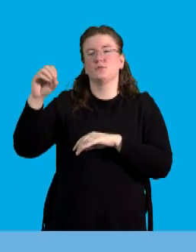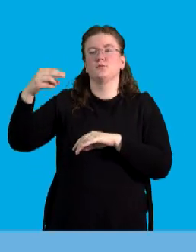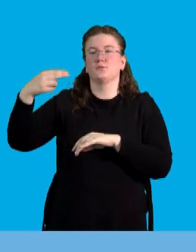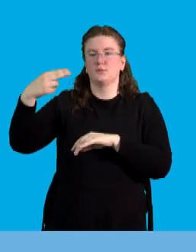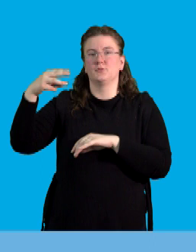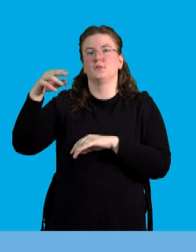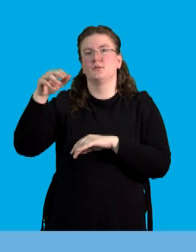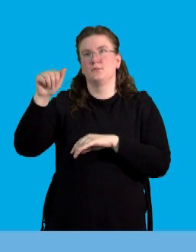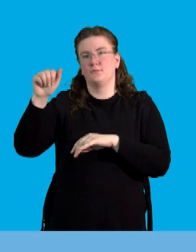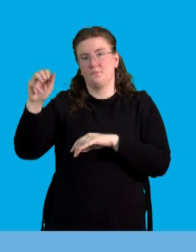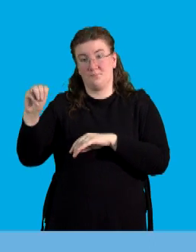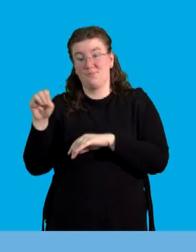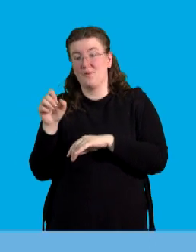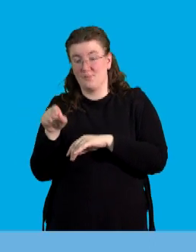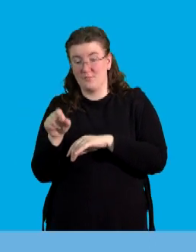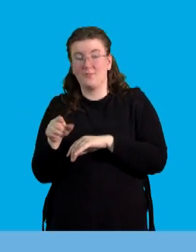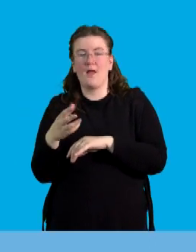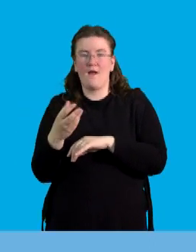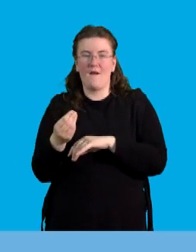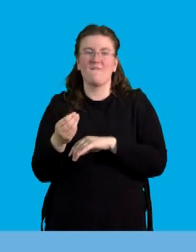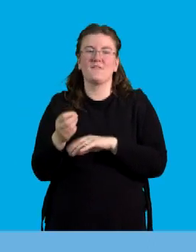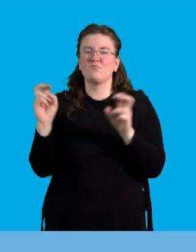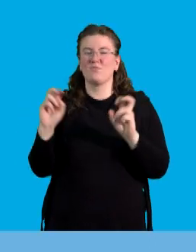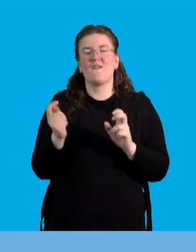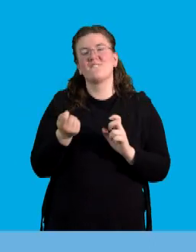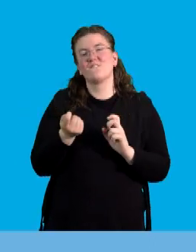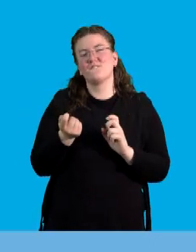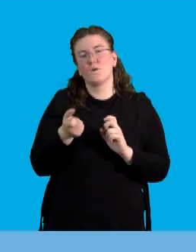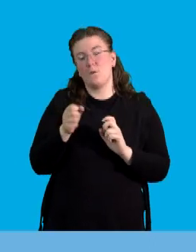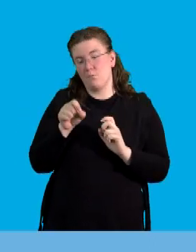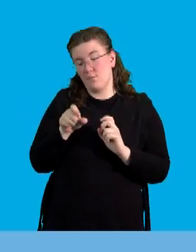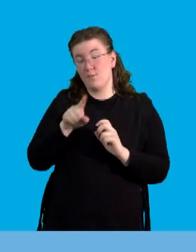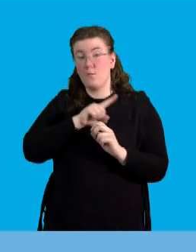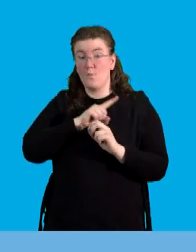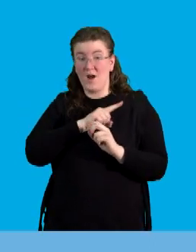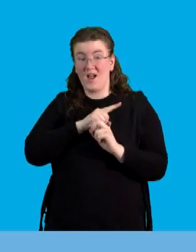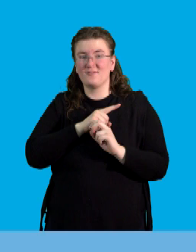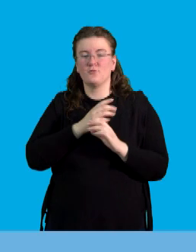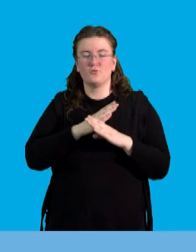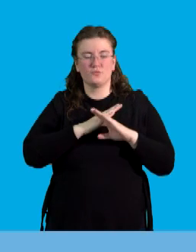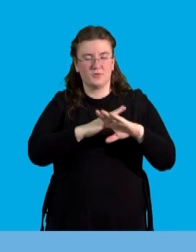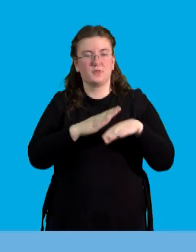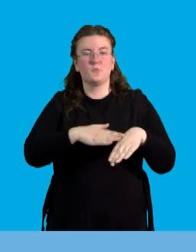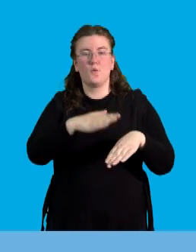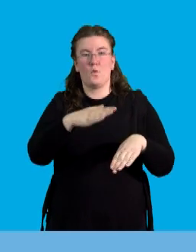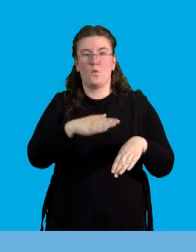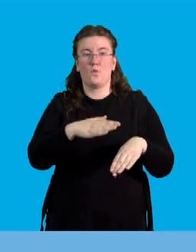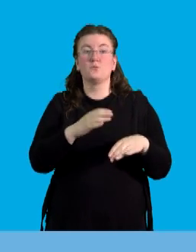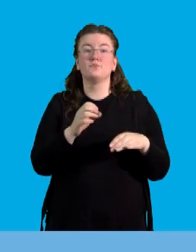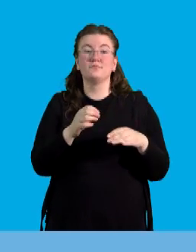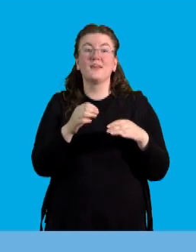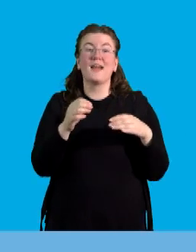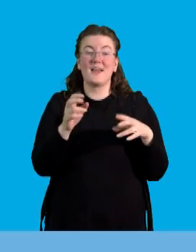resistor, there's going to be less current passing through there, because there's more resistance of current to flow. So